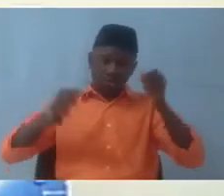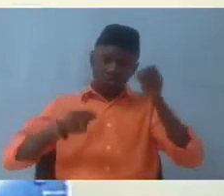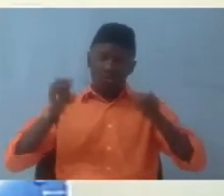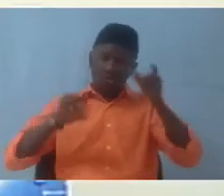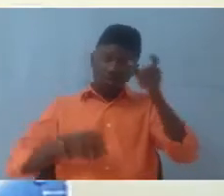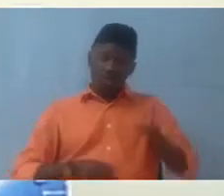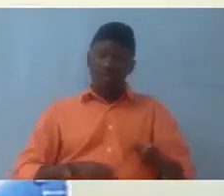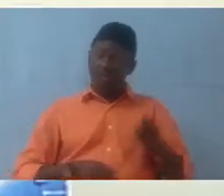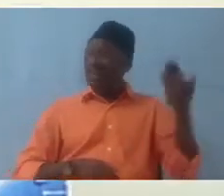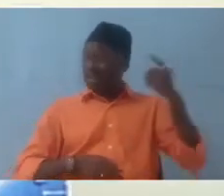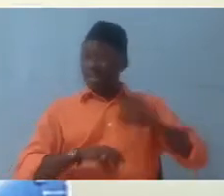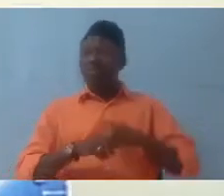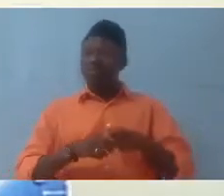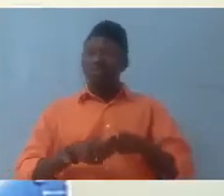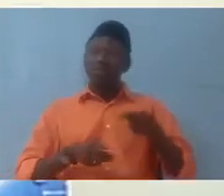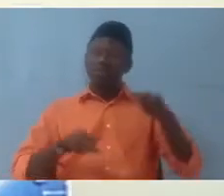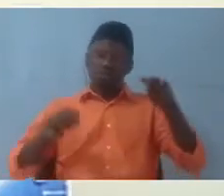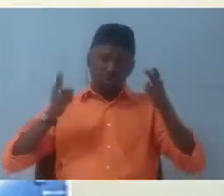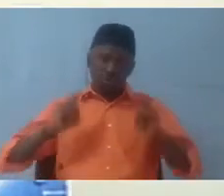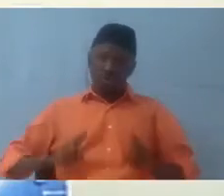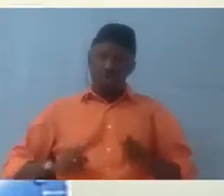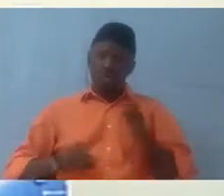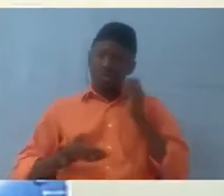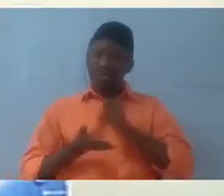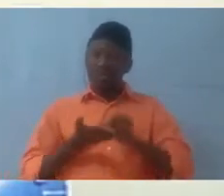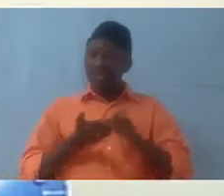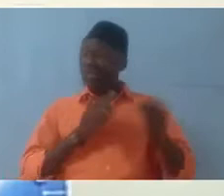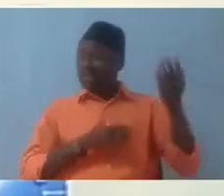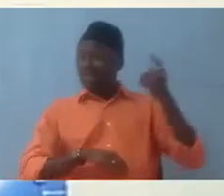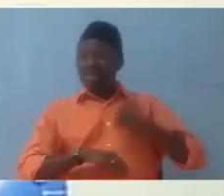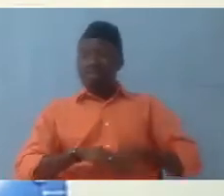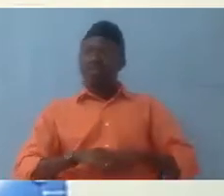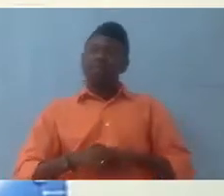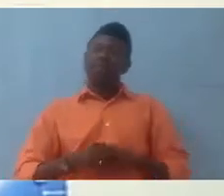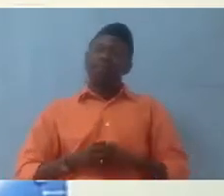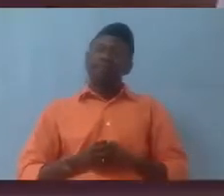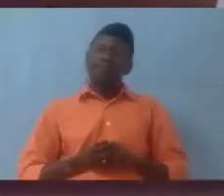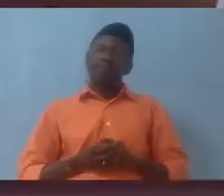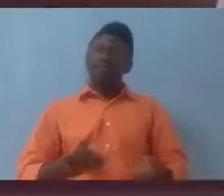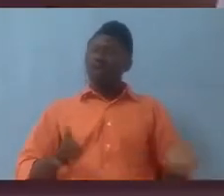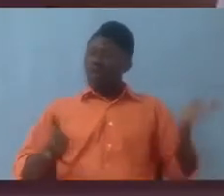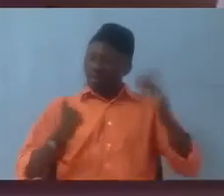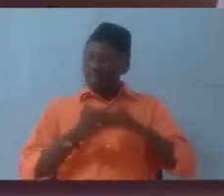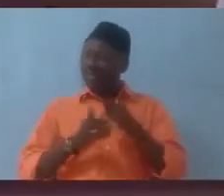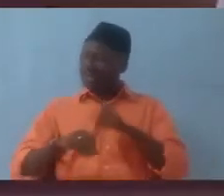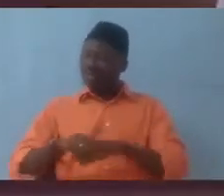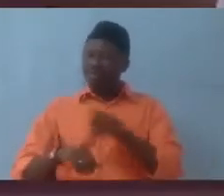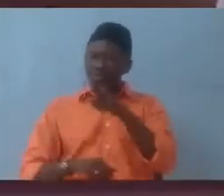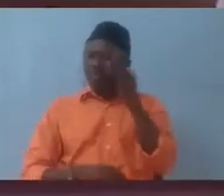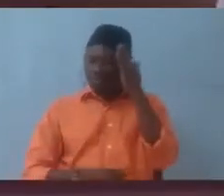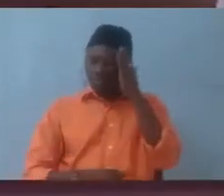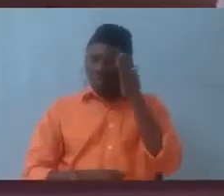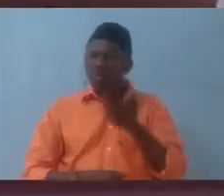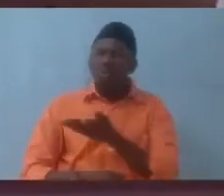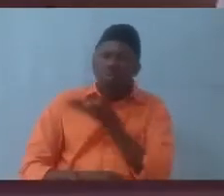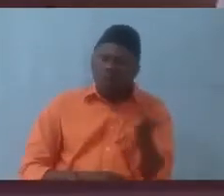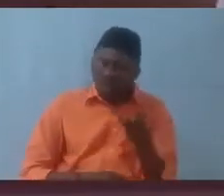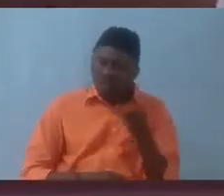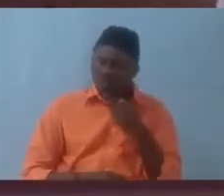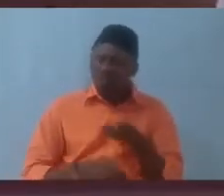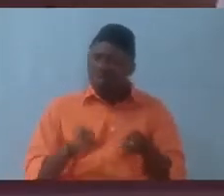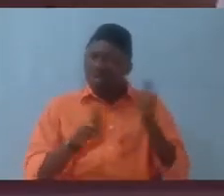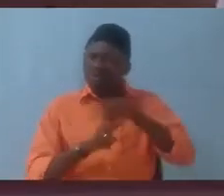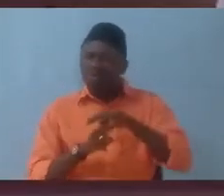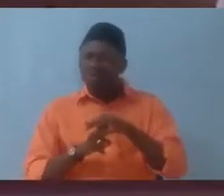time. Time bobu nak judicial secretary bi la won. And Mr. Gomez? Yes. Up to that point, do you know why there was a request for you to report to the CJ's